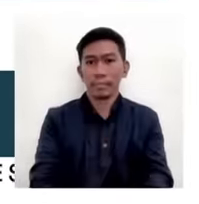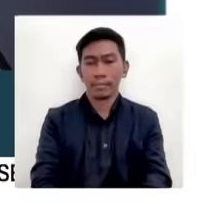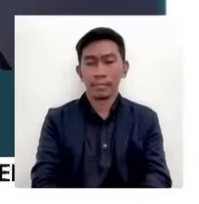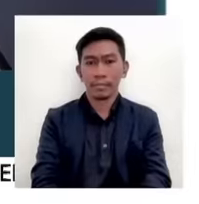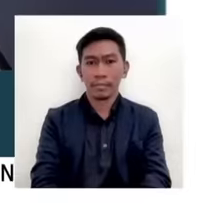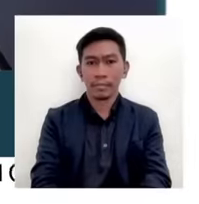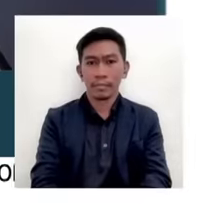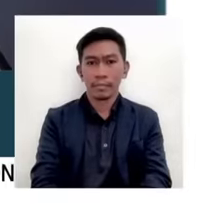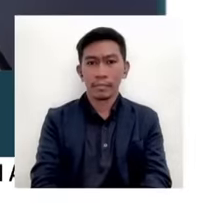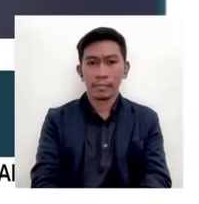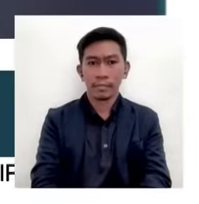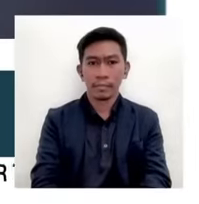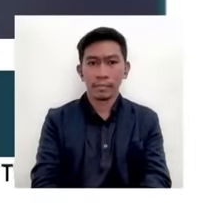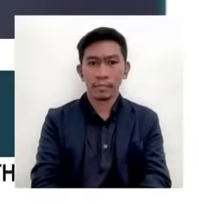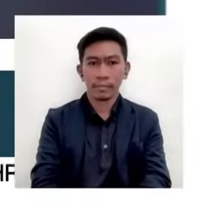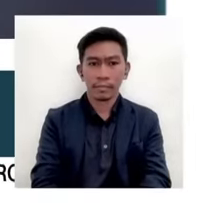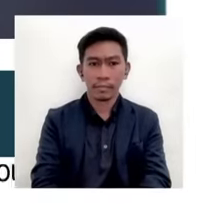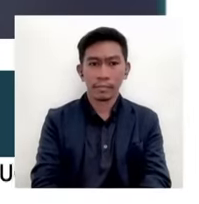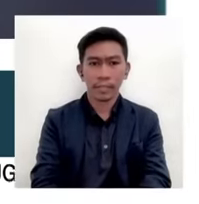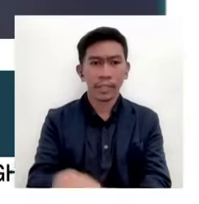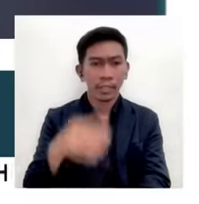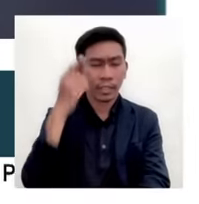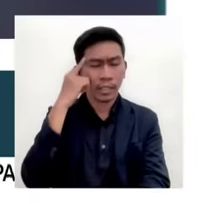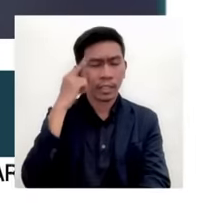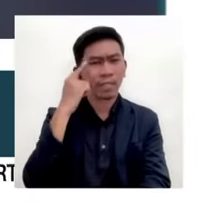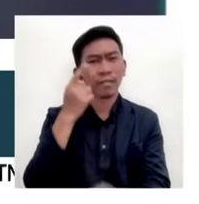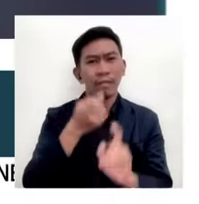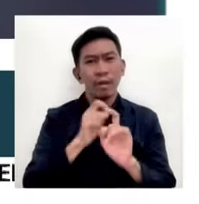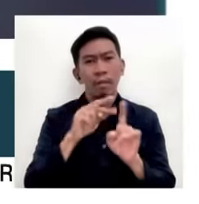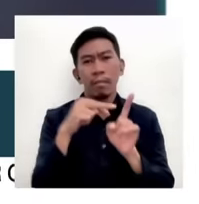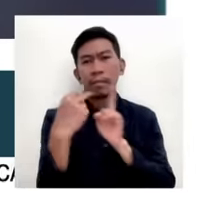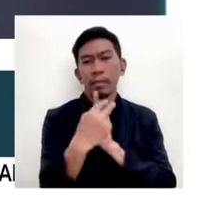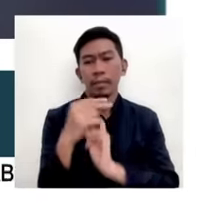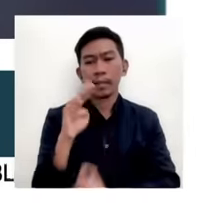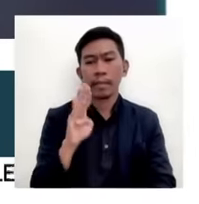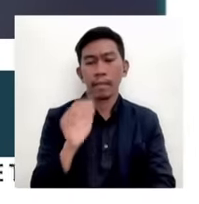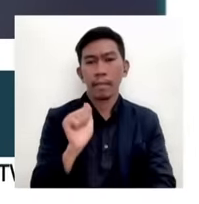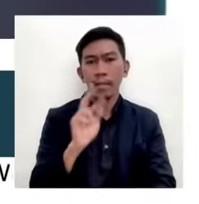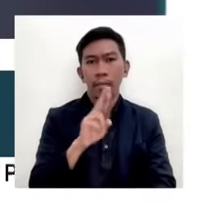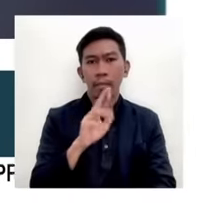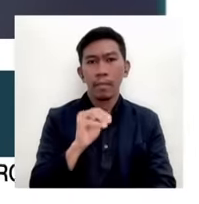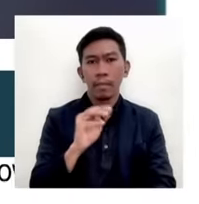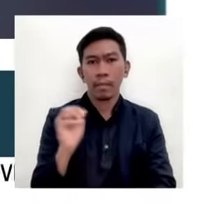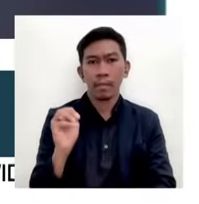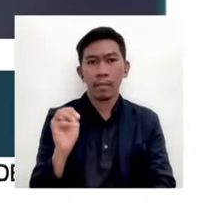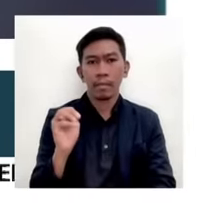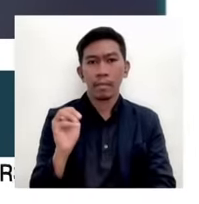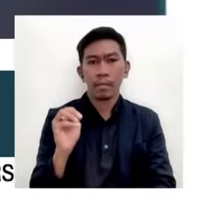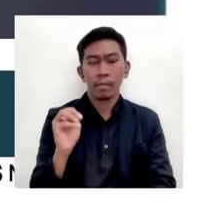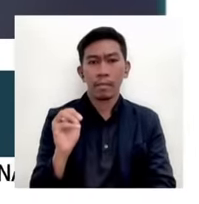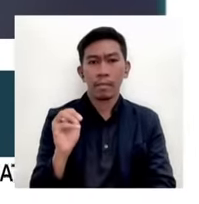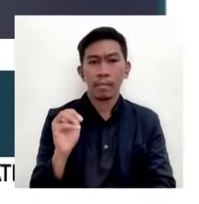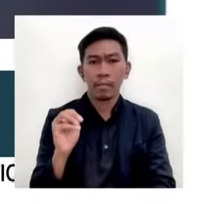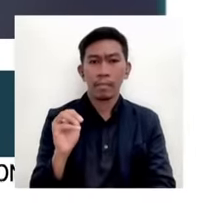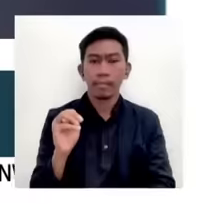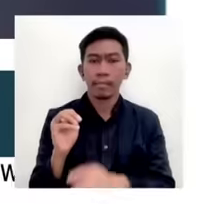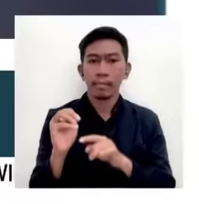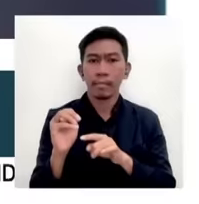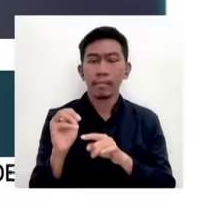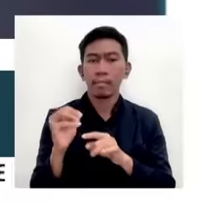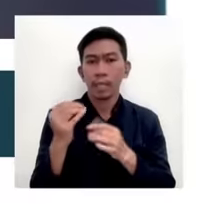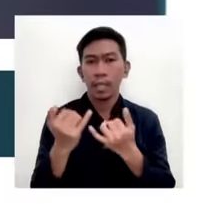I think from the context of the Bangsamoro or the BARM, we should look at how the